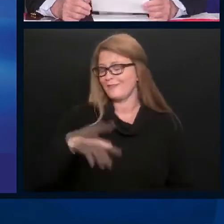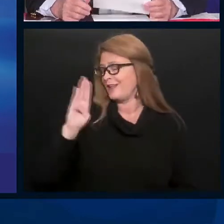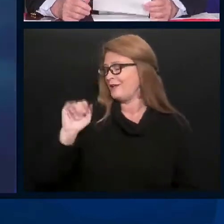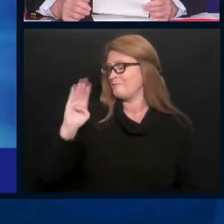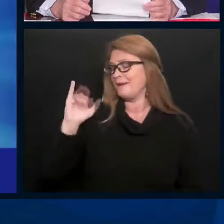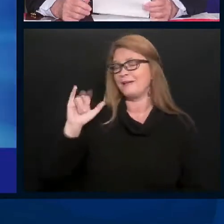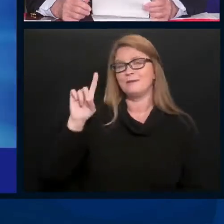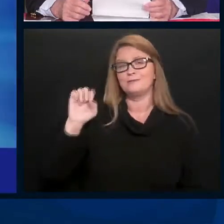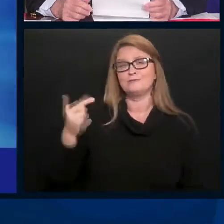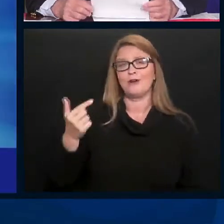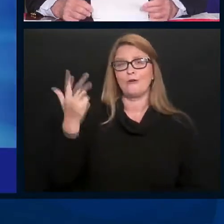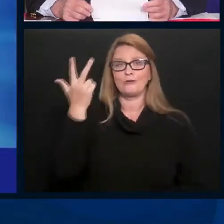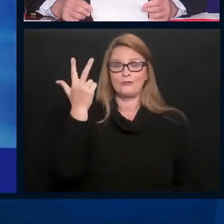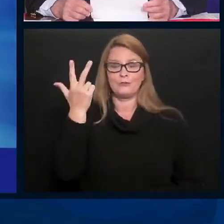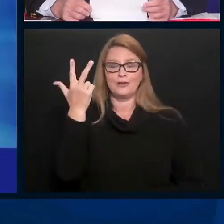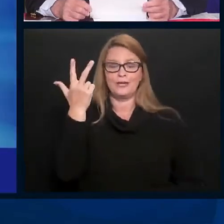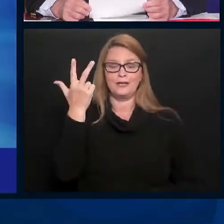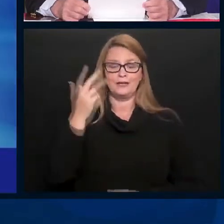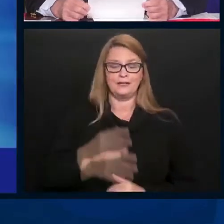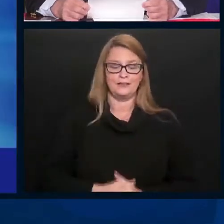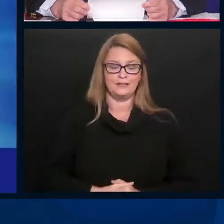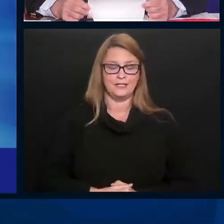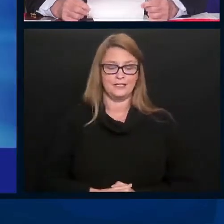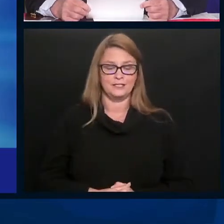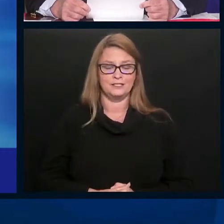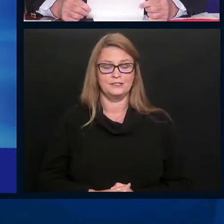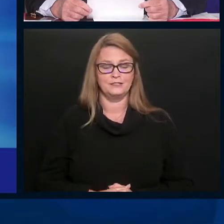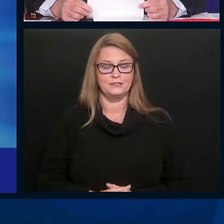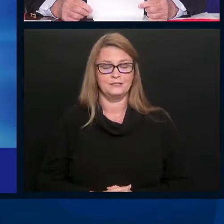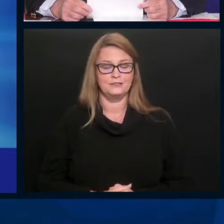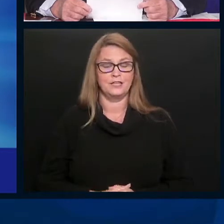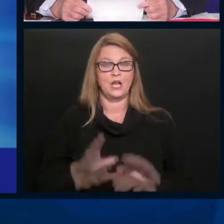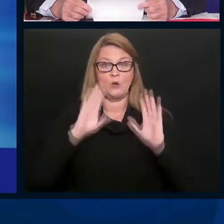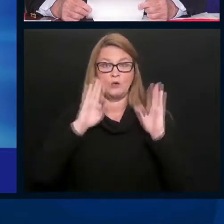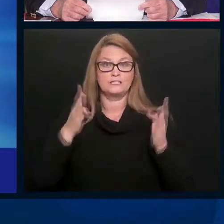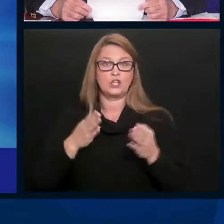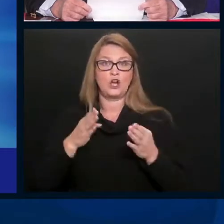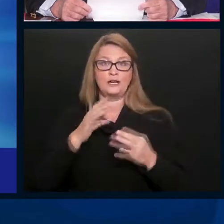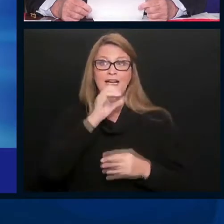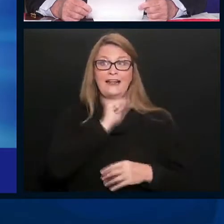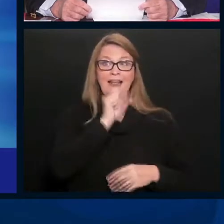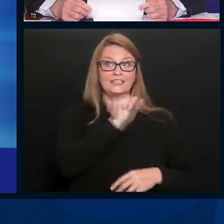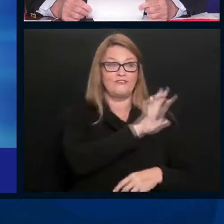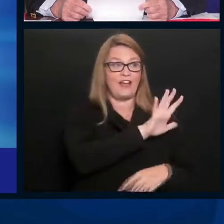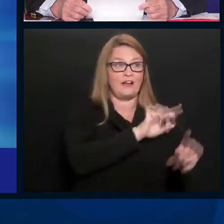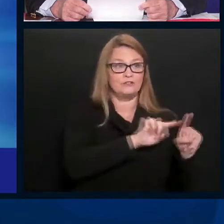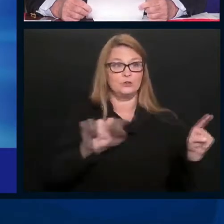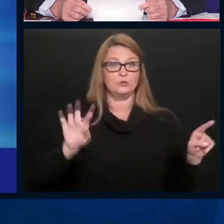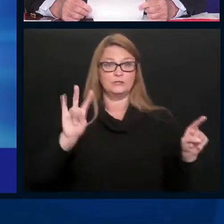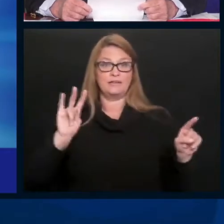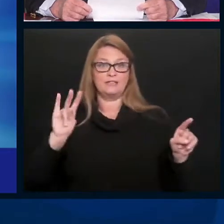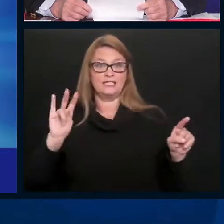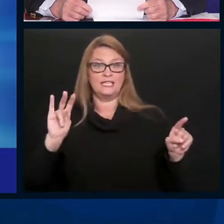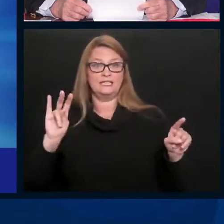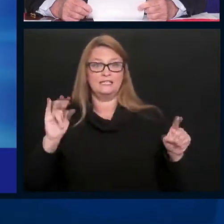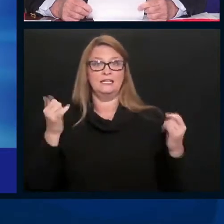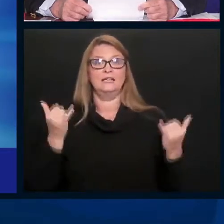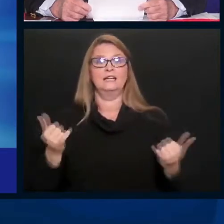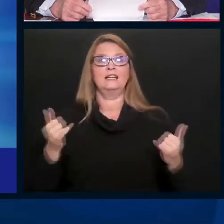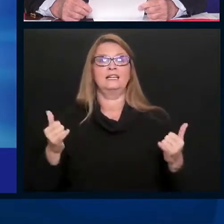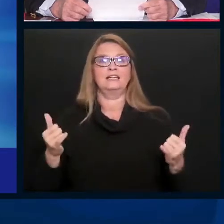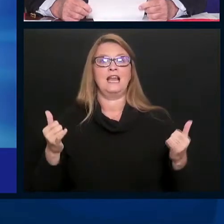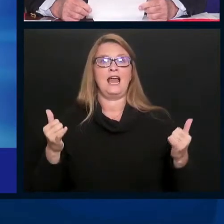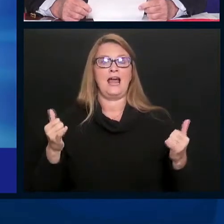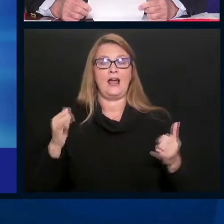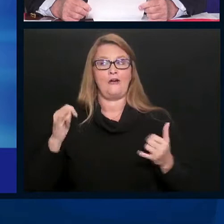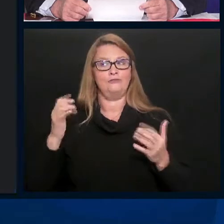for Babydog 3, was targeting kids from the age 5 to 17. We're